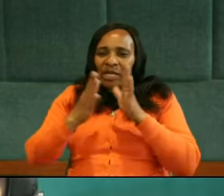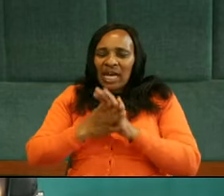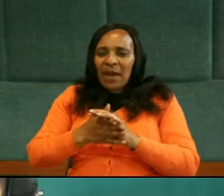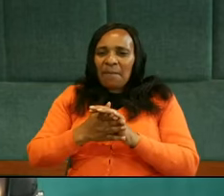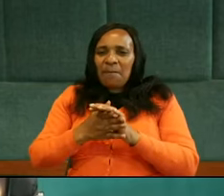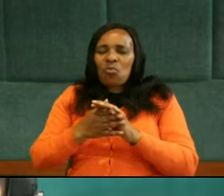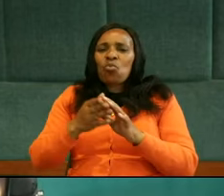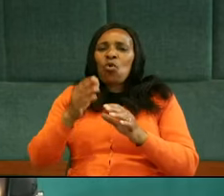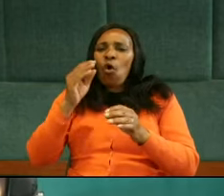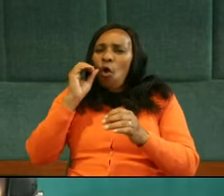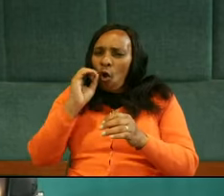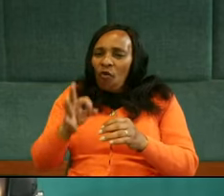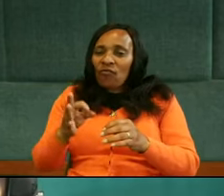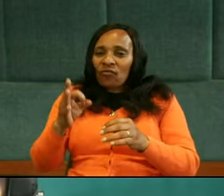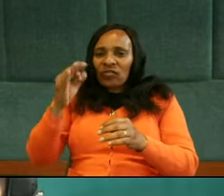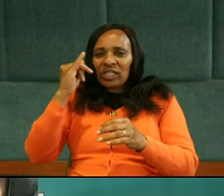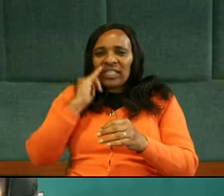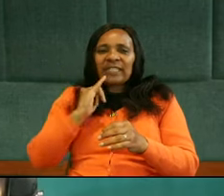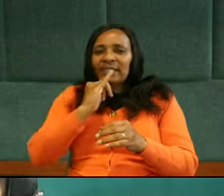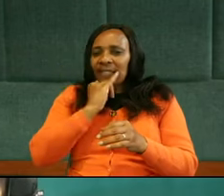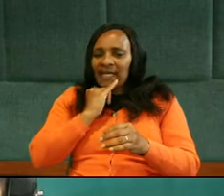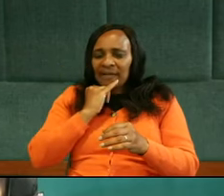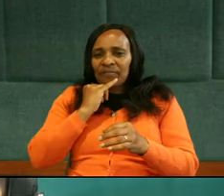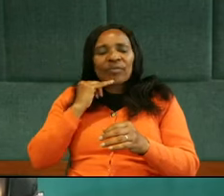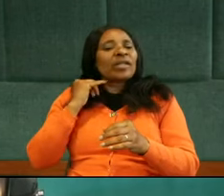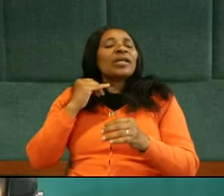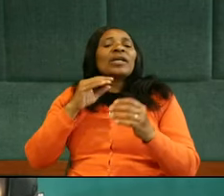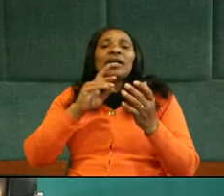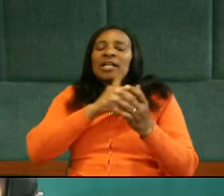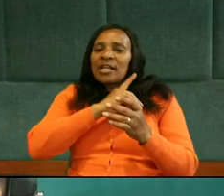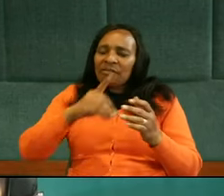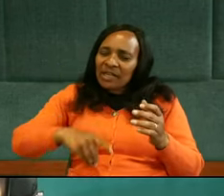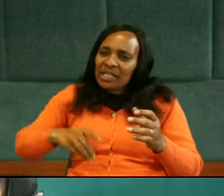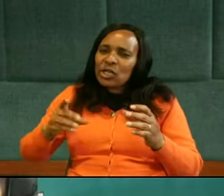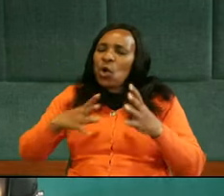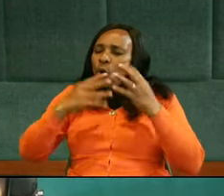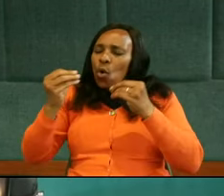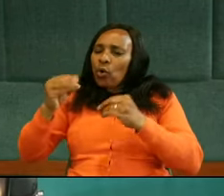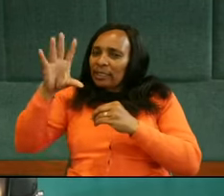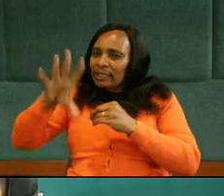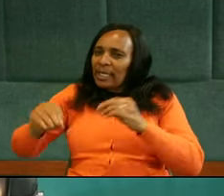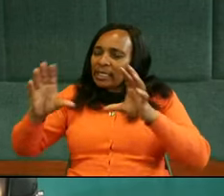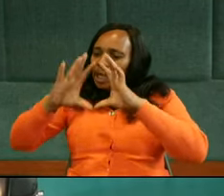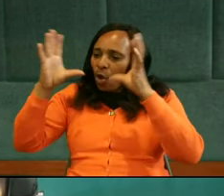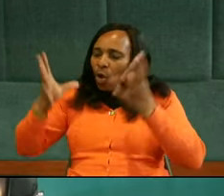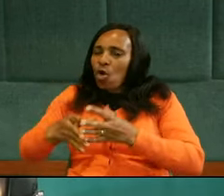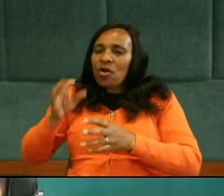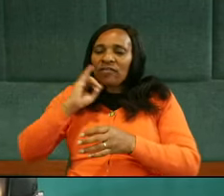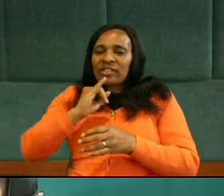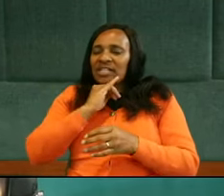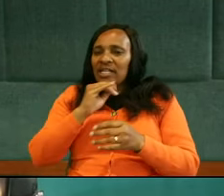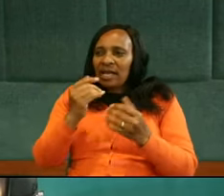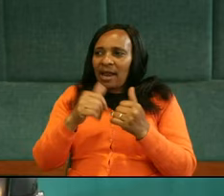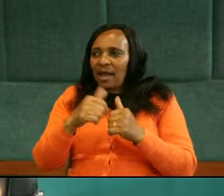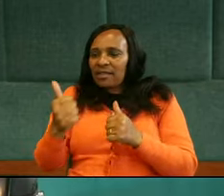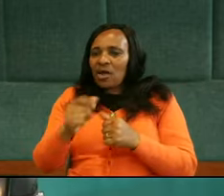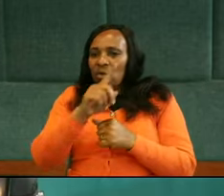whole of Israel. And so David had to go ahead and take the whole of Israel at that time. Which brings me to another question.